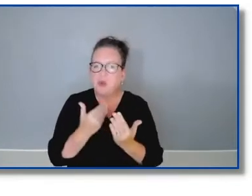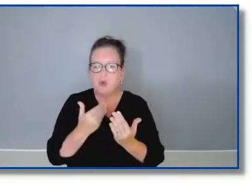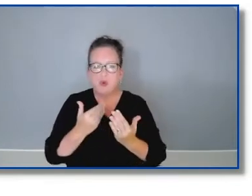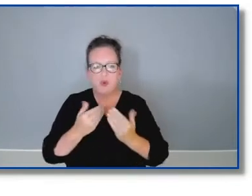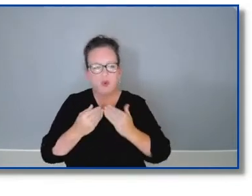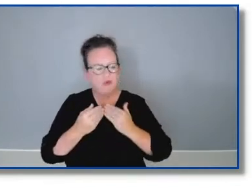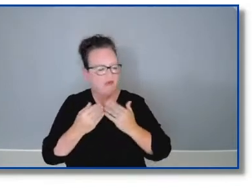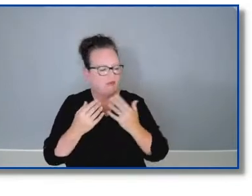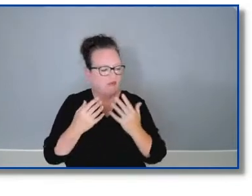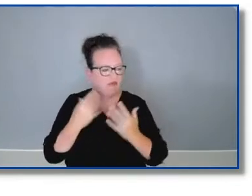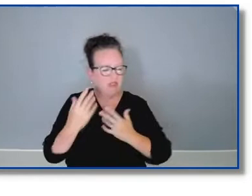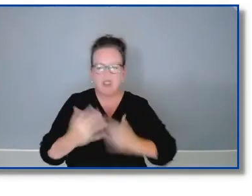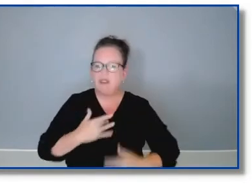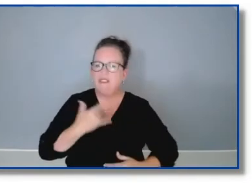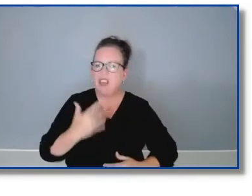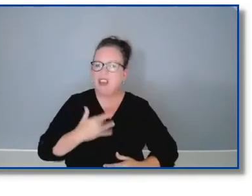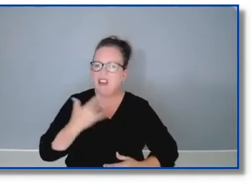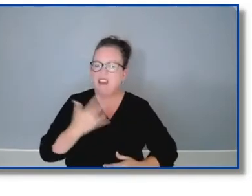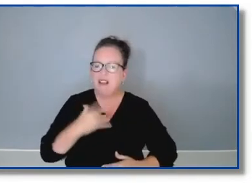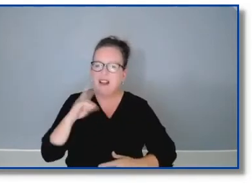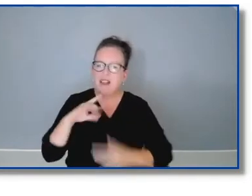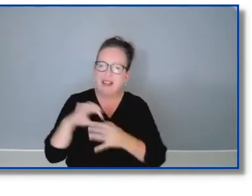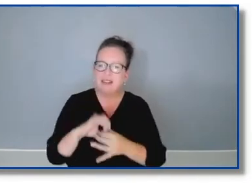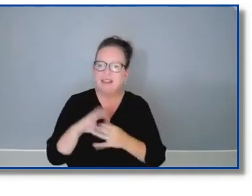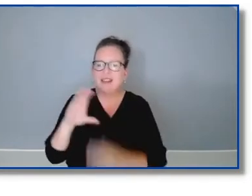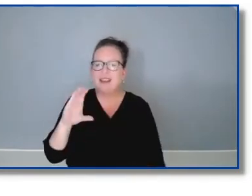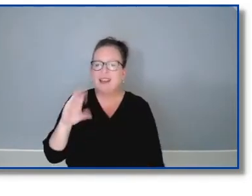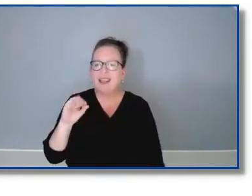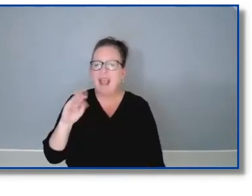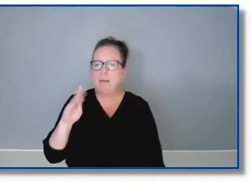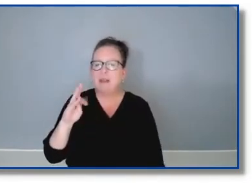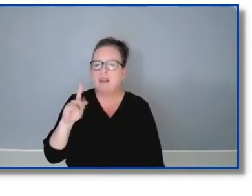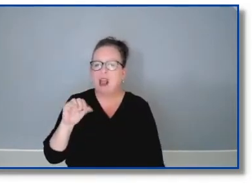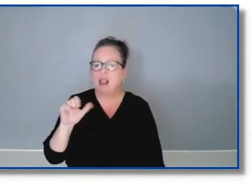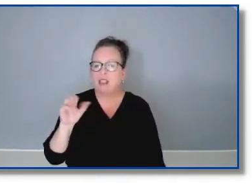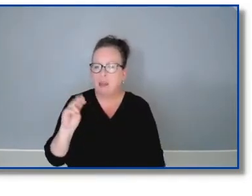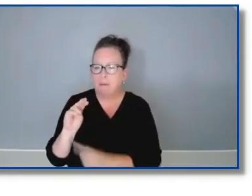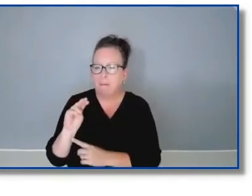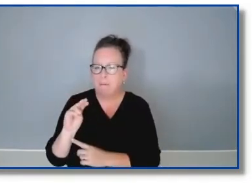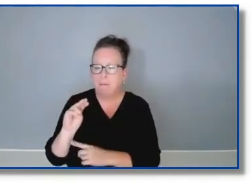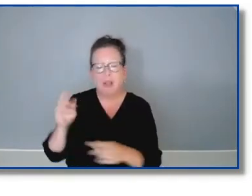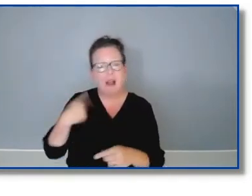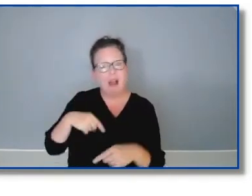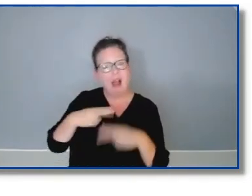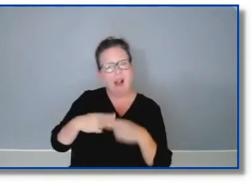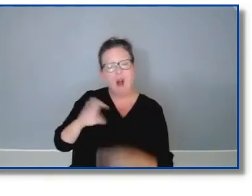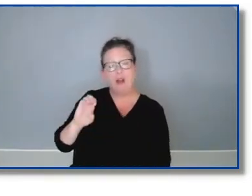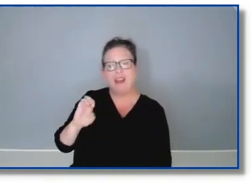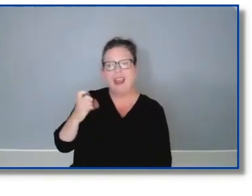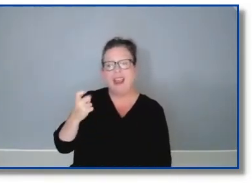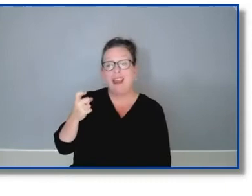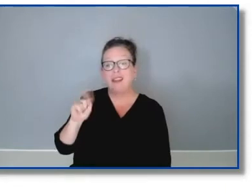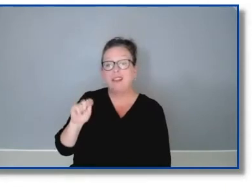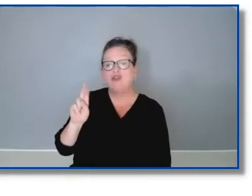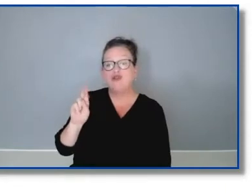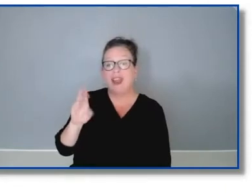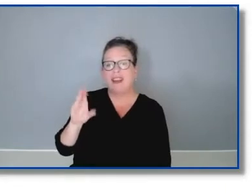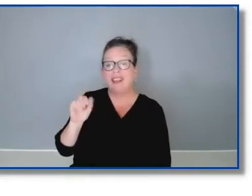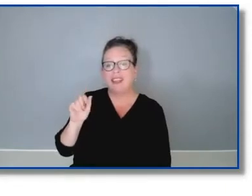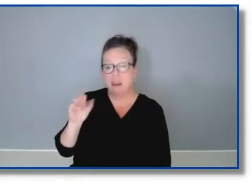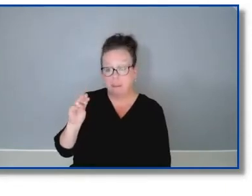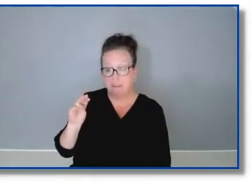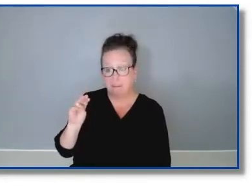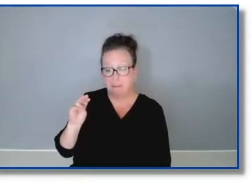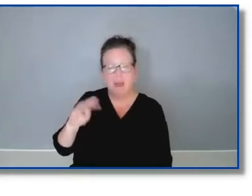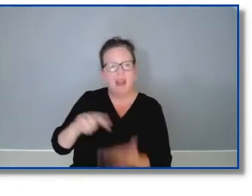surveillance capitalism. And this extractivism is based on the premise that the entire